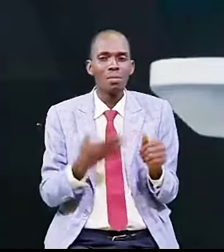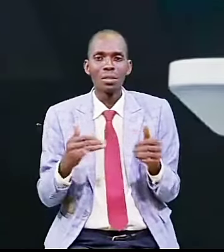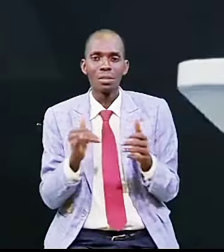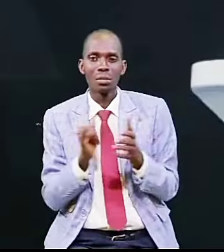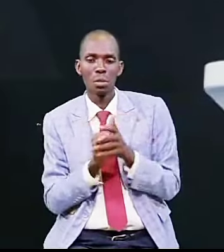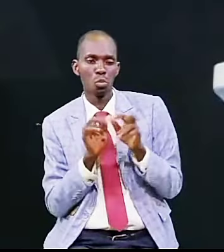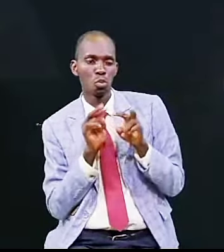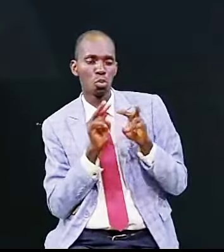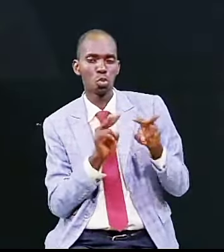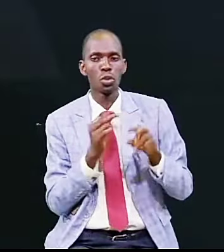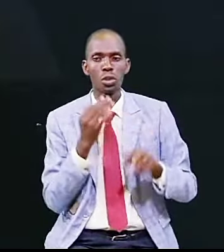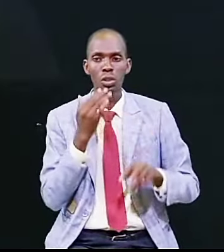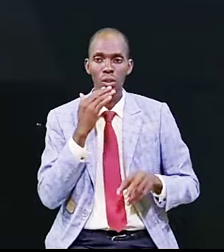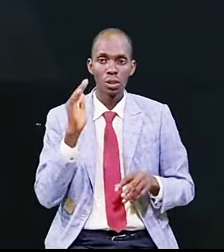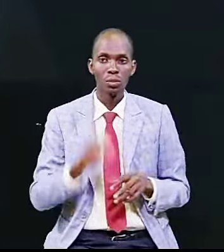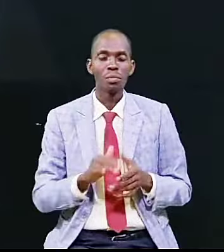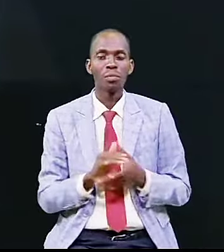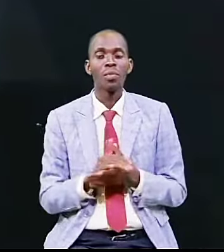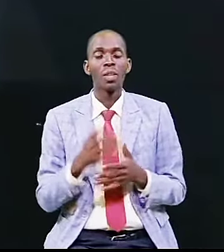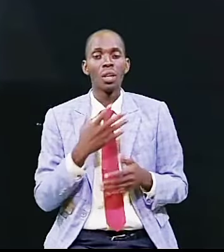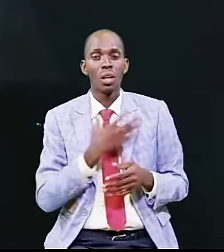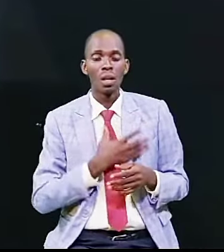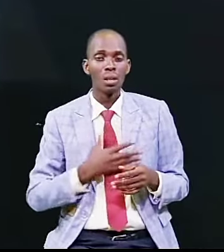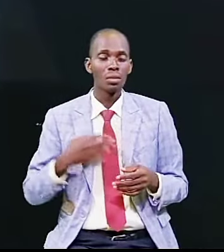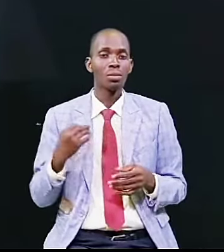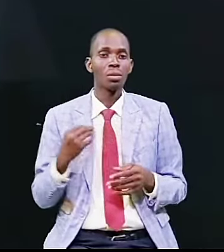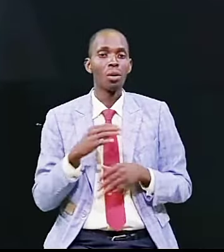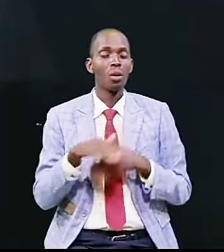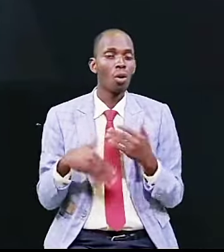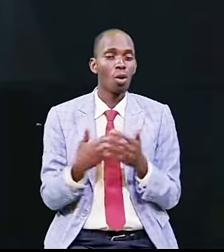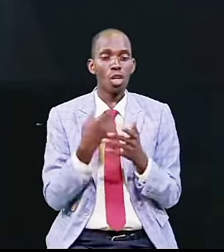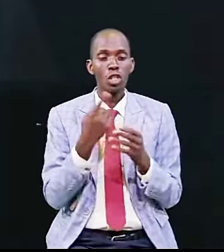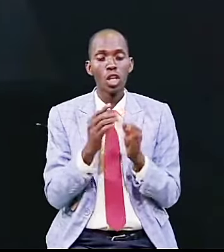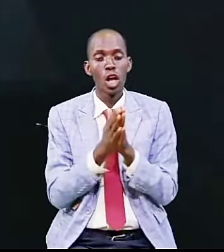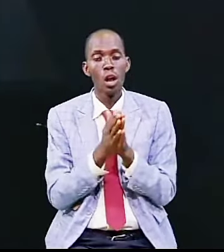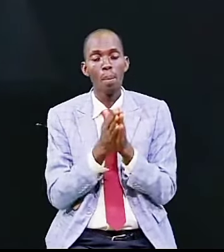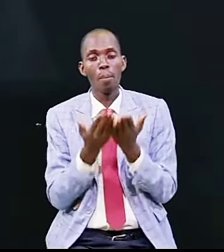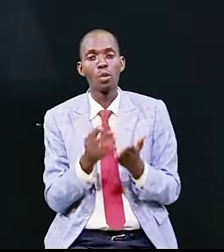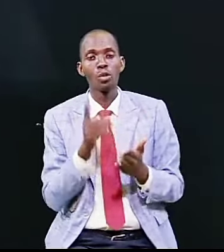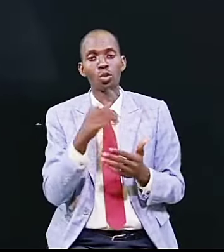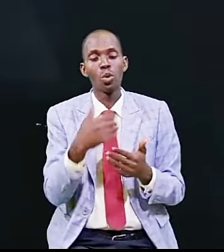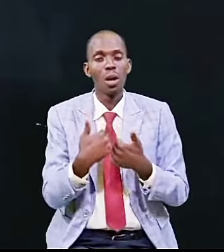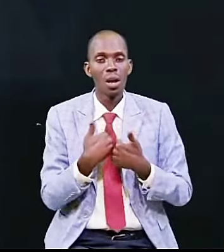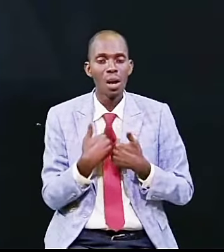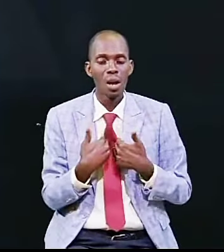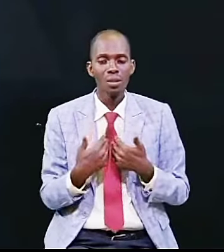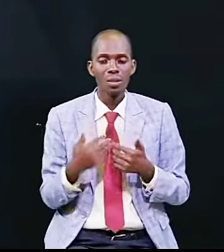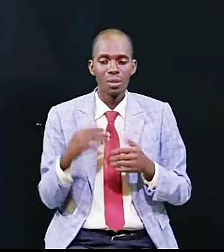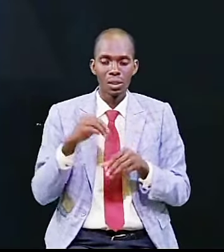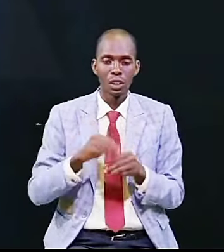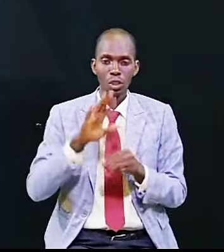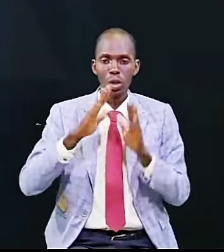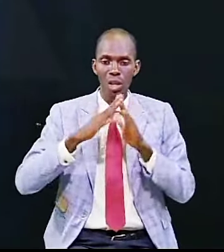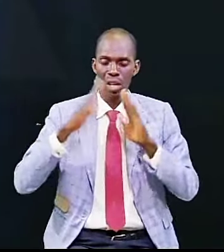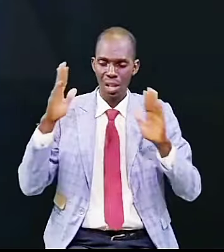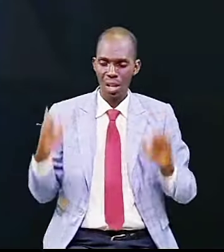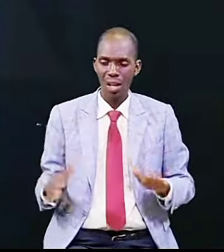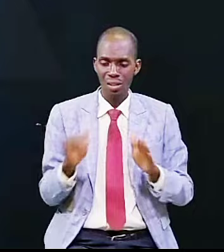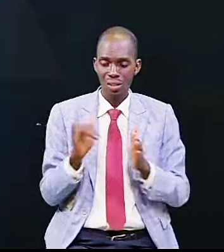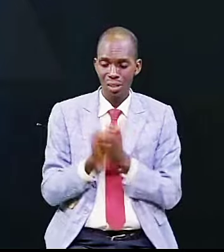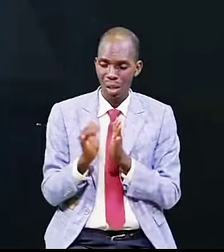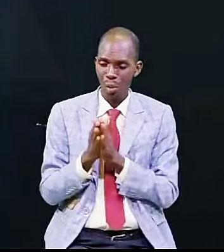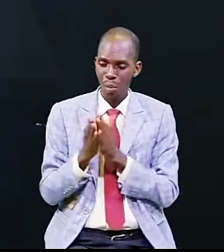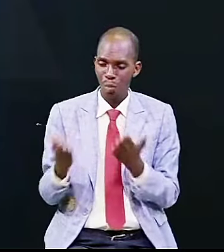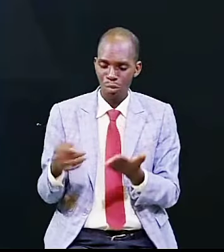those books you have in the house that, you know, they're related with all the evil, all